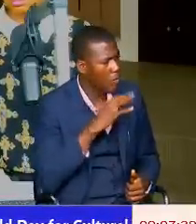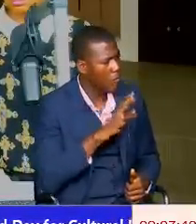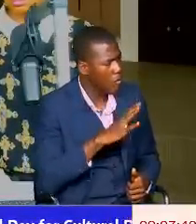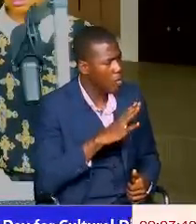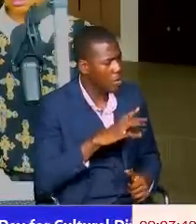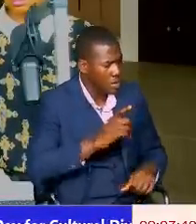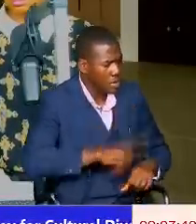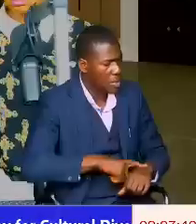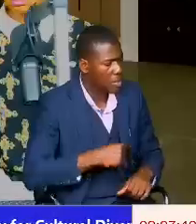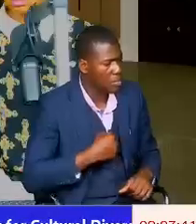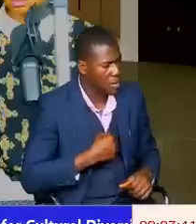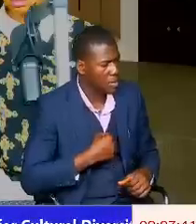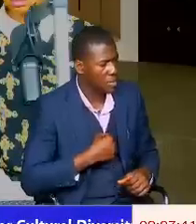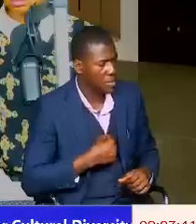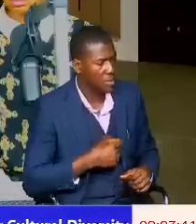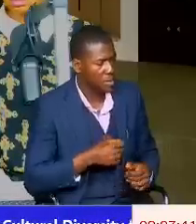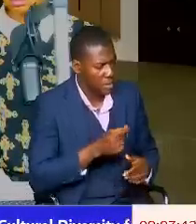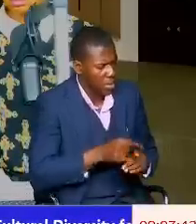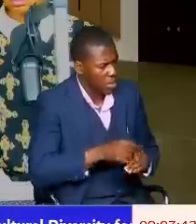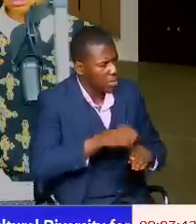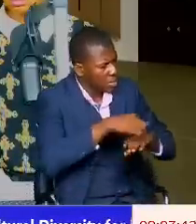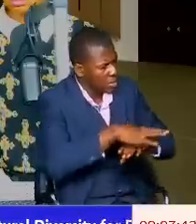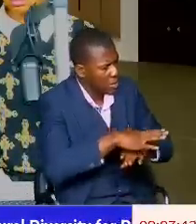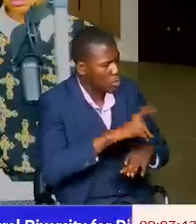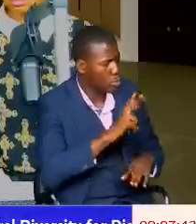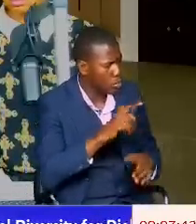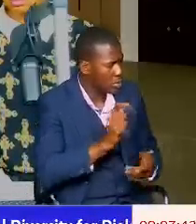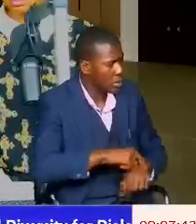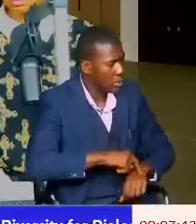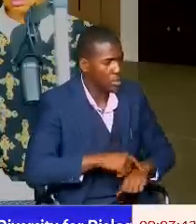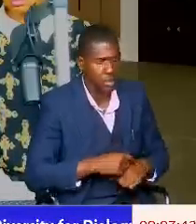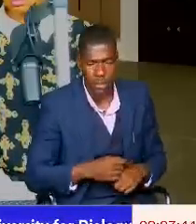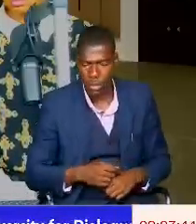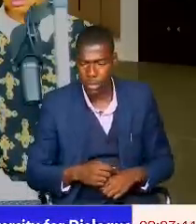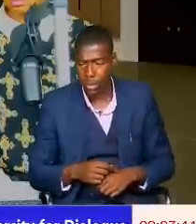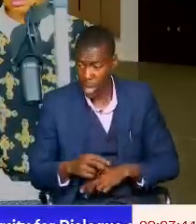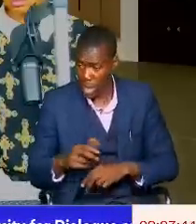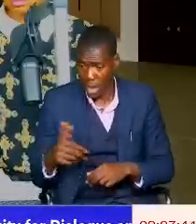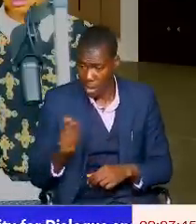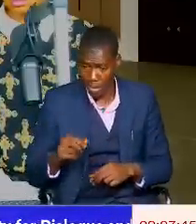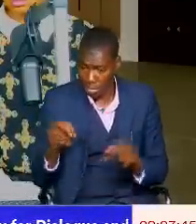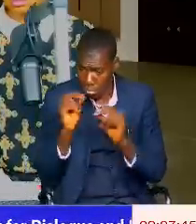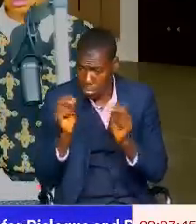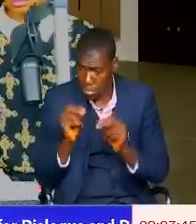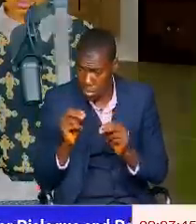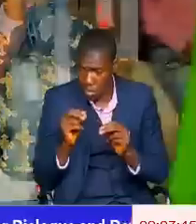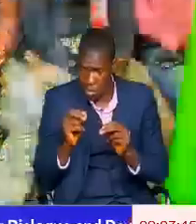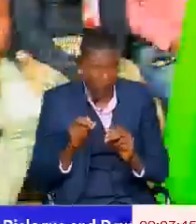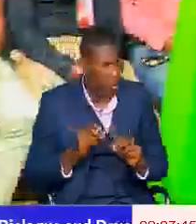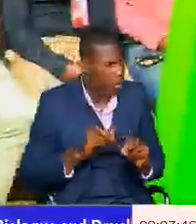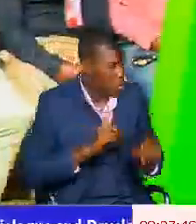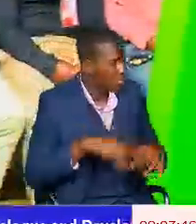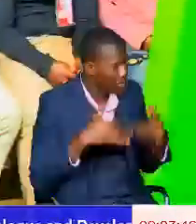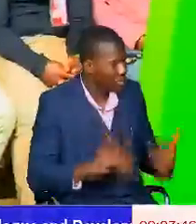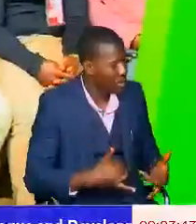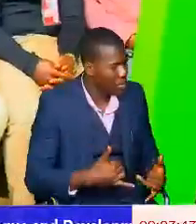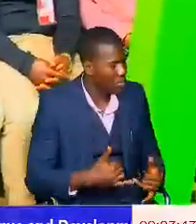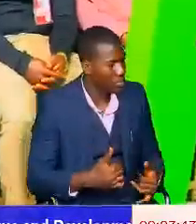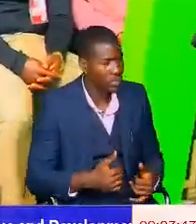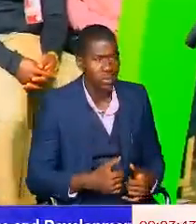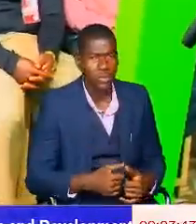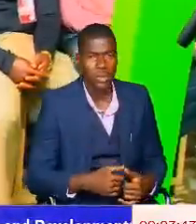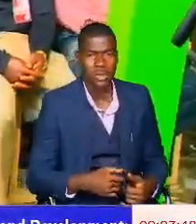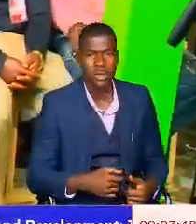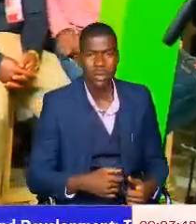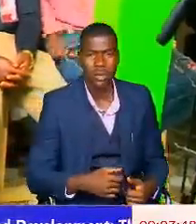text 2 times. No response. No response up to today. When I sure say they never